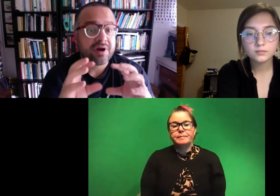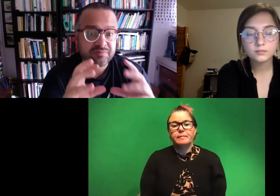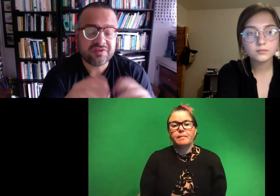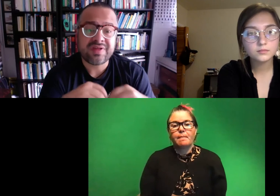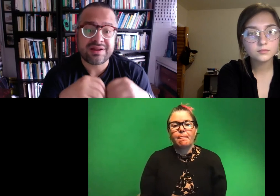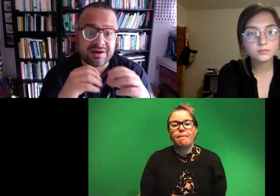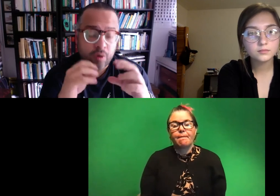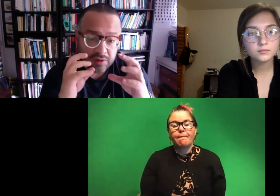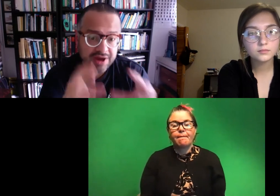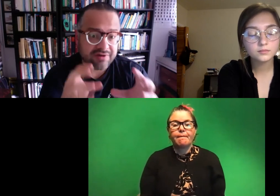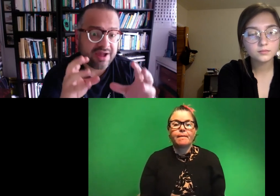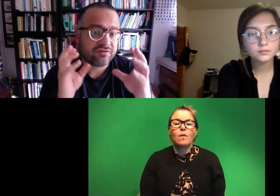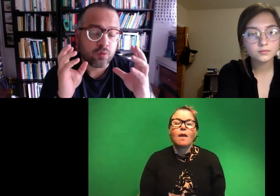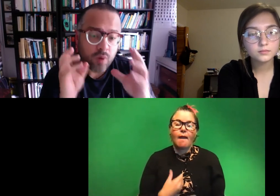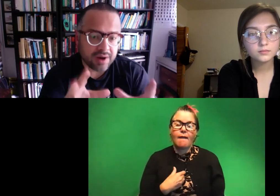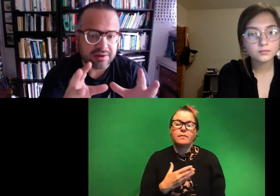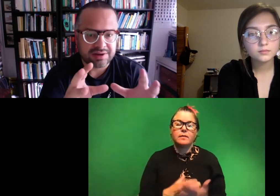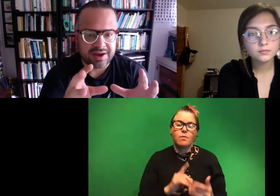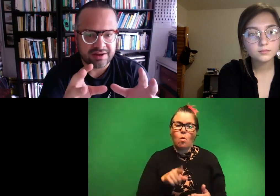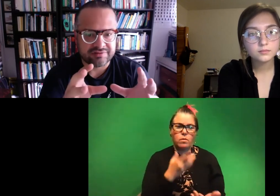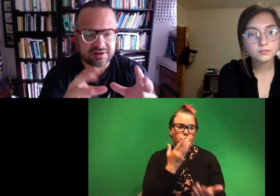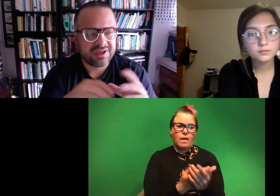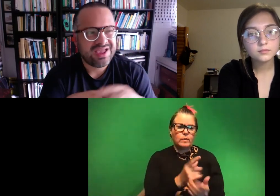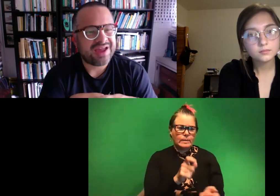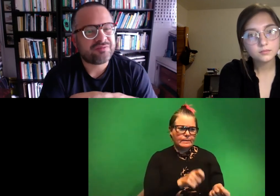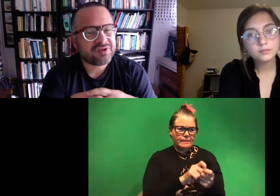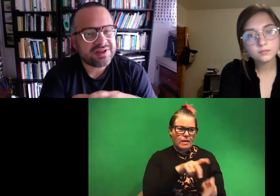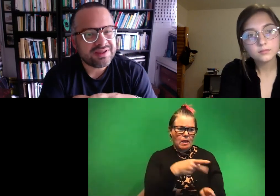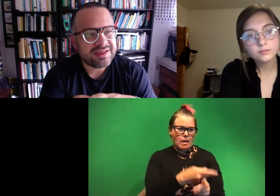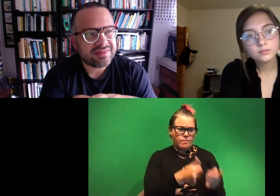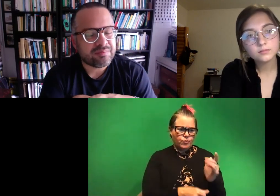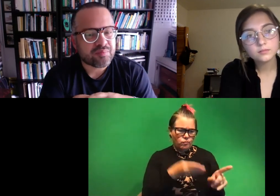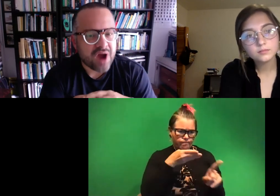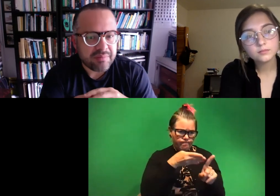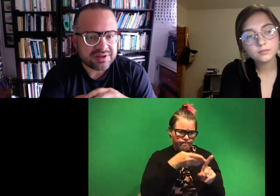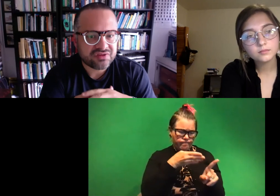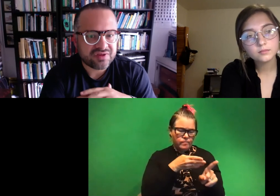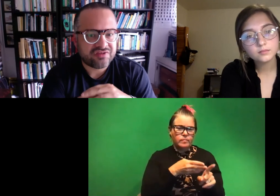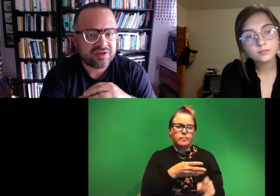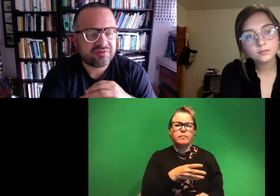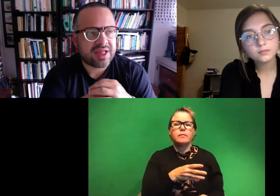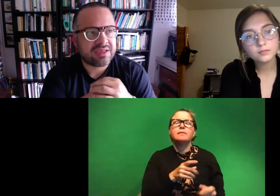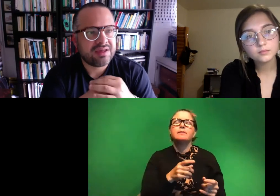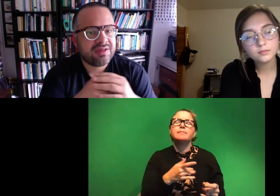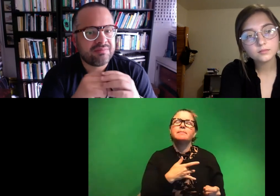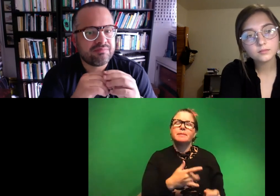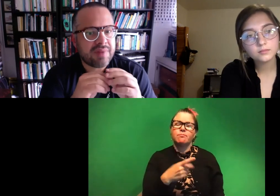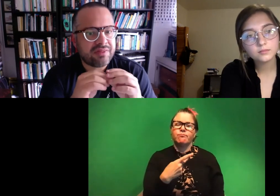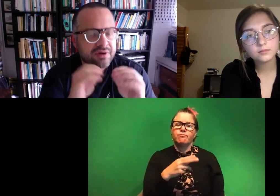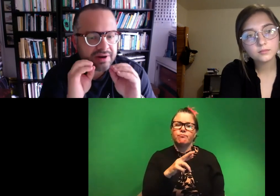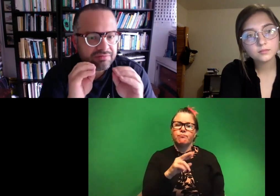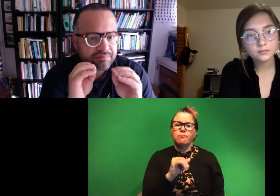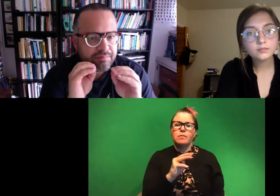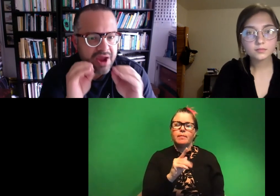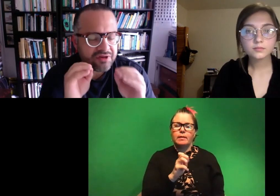So there are species that only arrive to one kind of dung, and especially the primates, it seems like